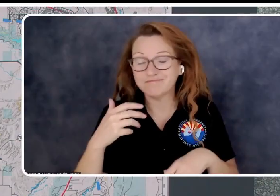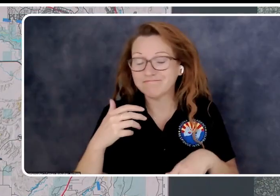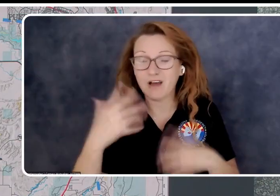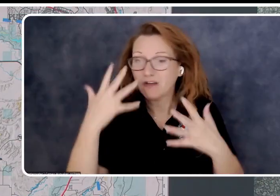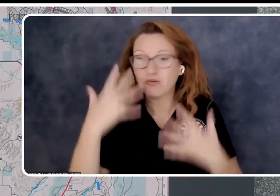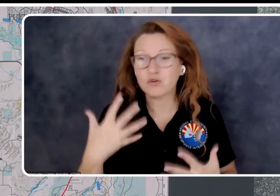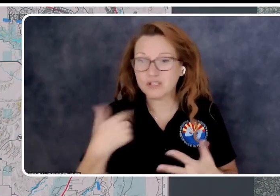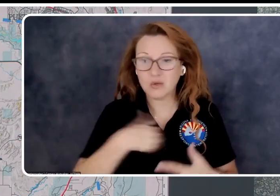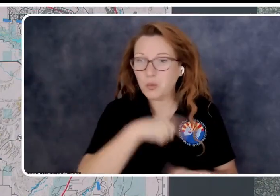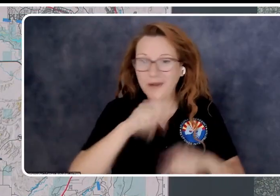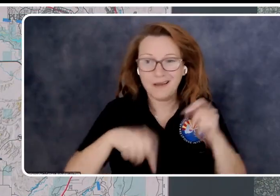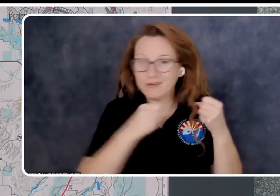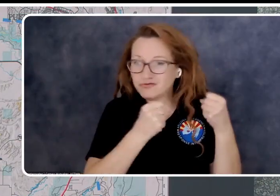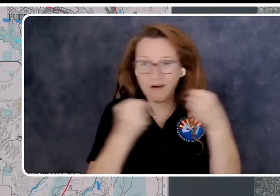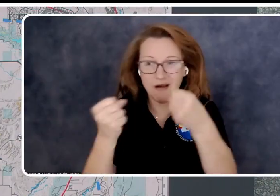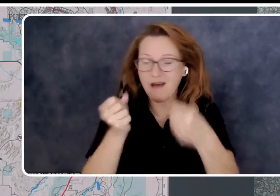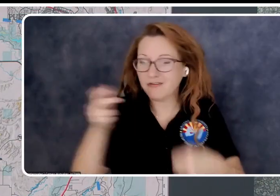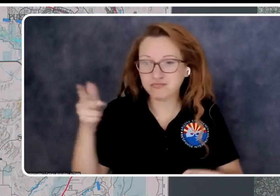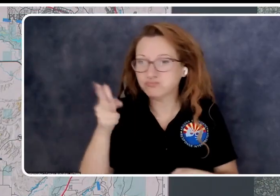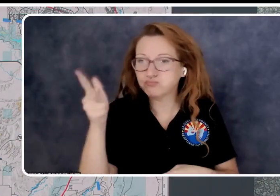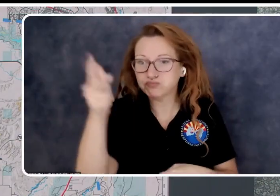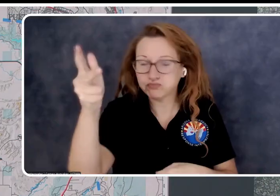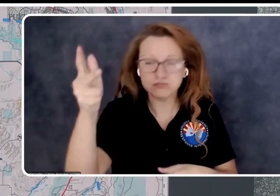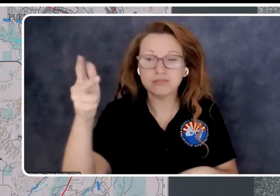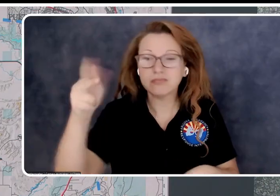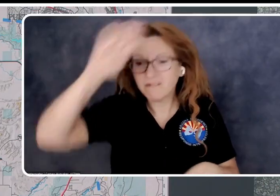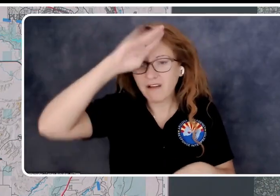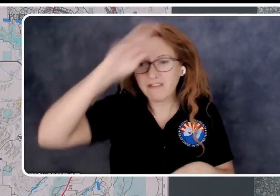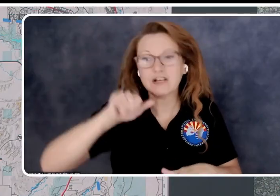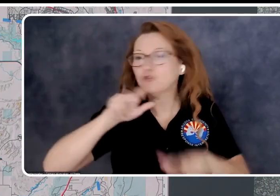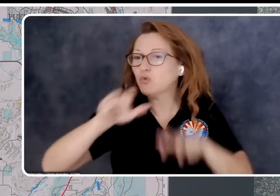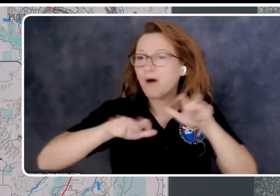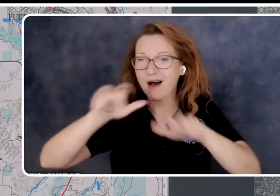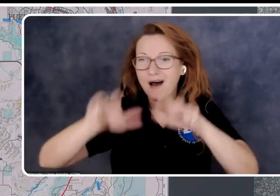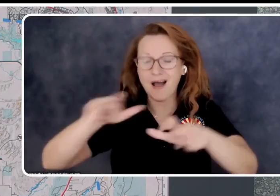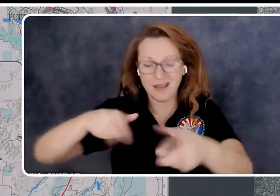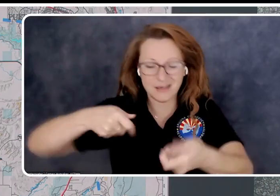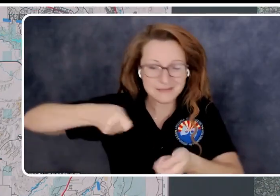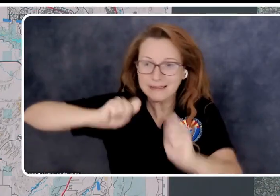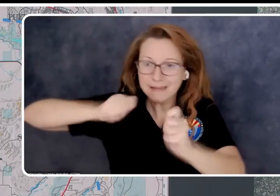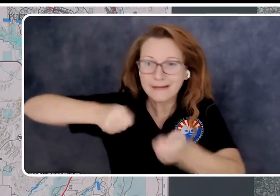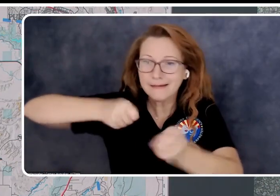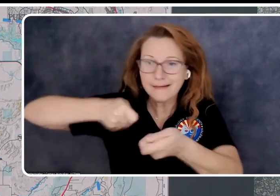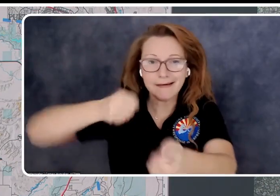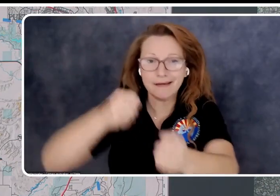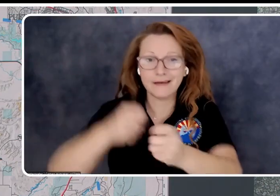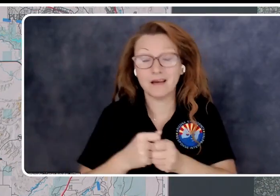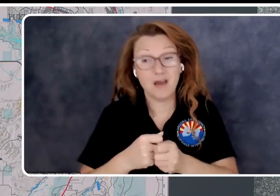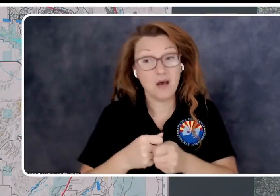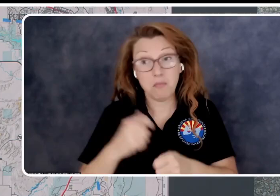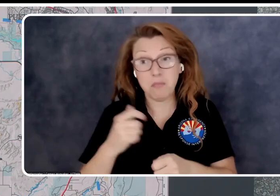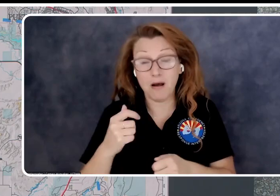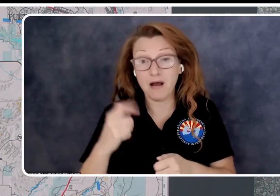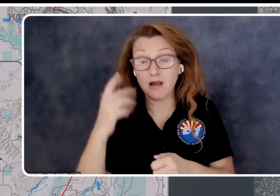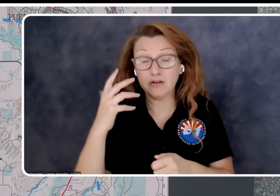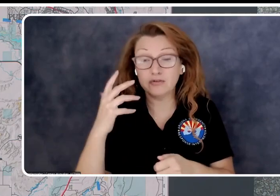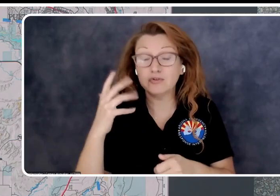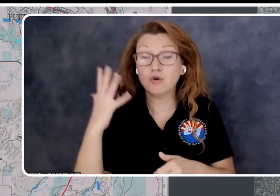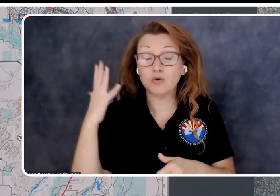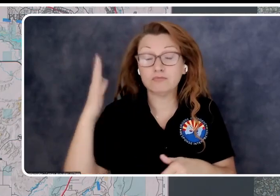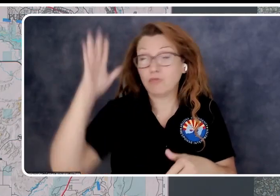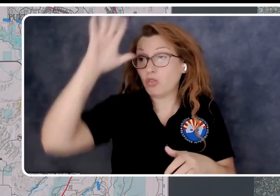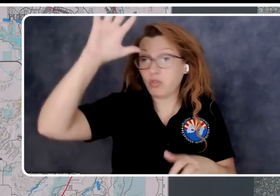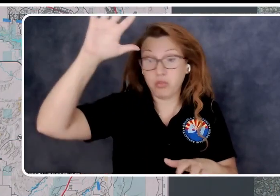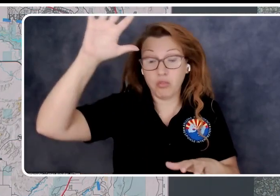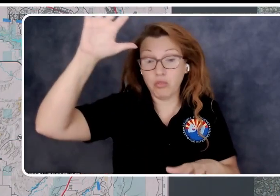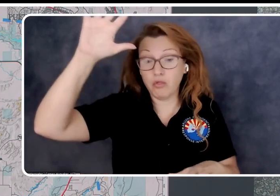foot patrol, hike in, dig up that duff, and finally extinguish that fire. So things are looking really, really solid on this